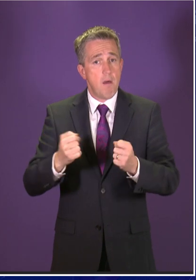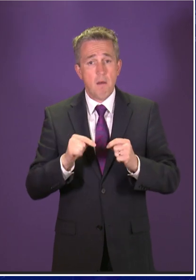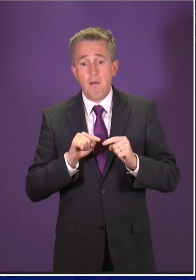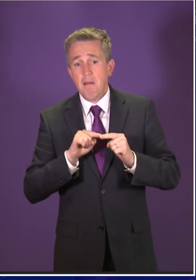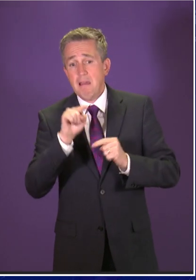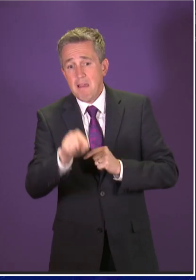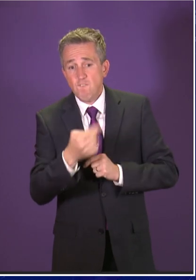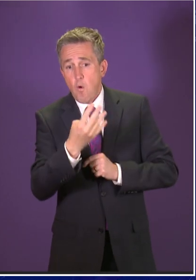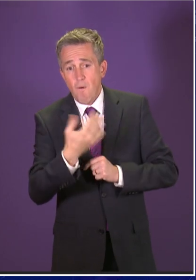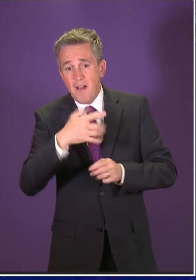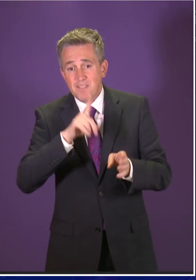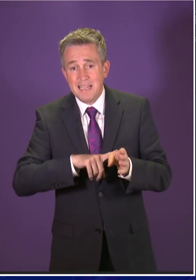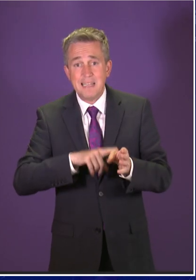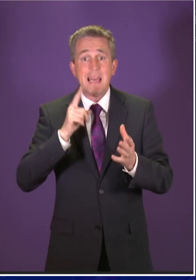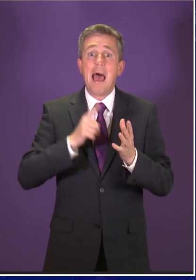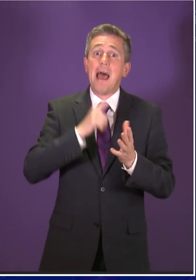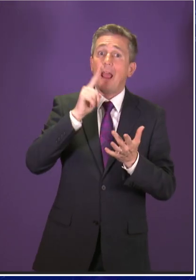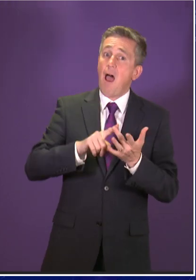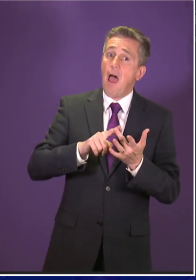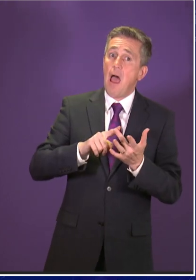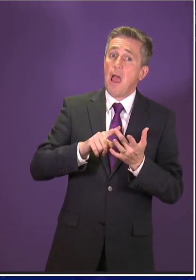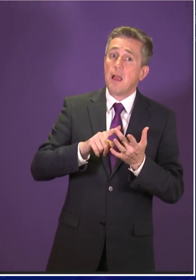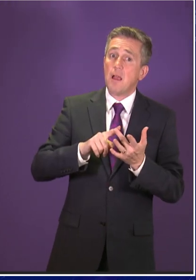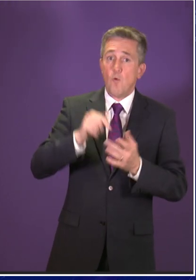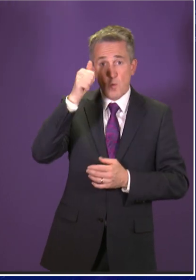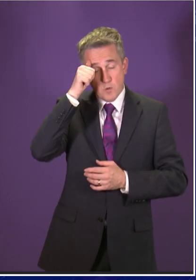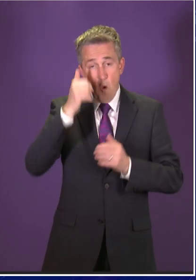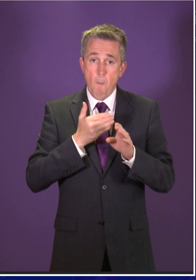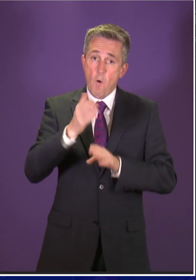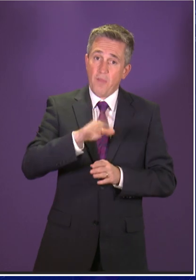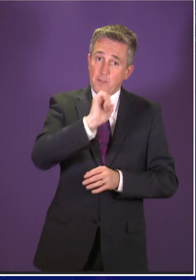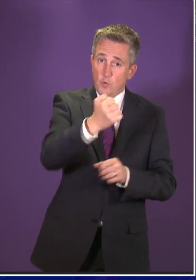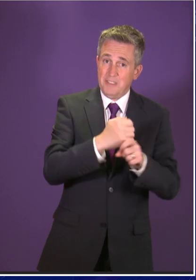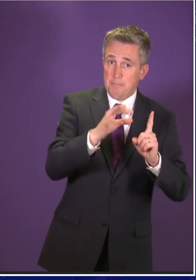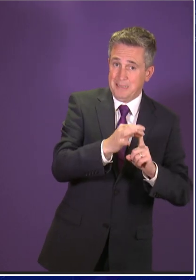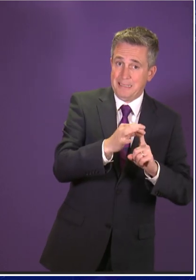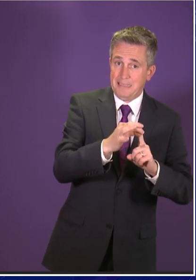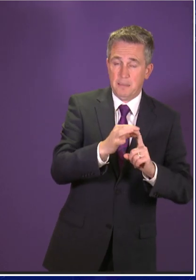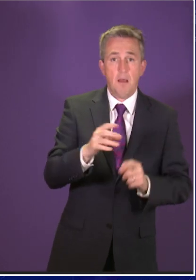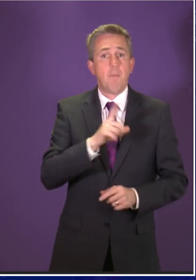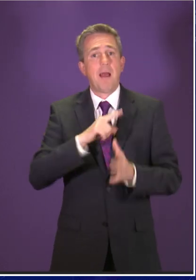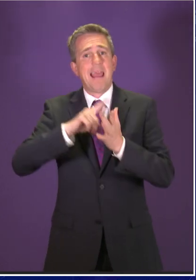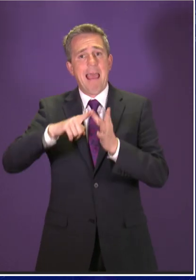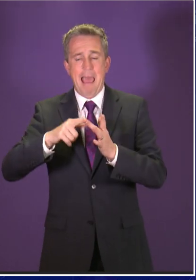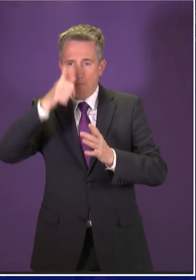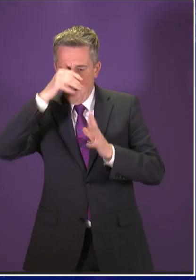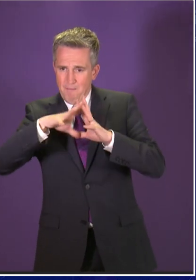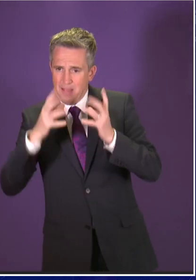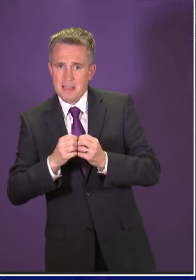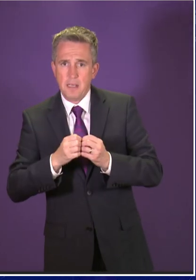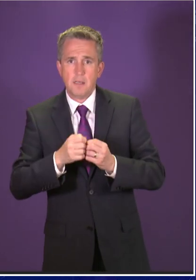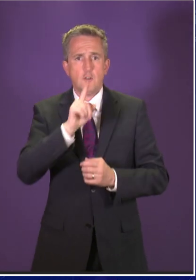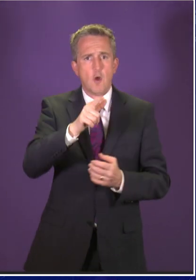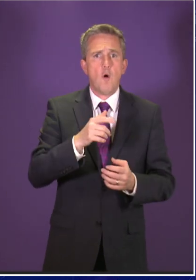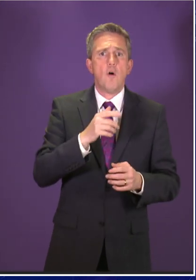4 or 5 years, an artificially intelligent database will be able to out-diagnose your doctor because of this concentration of information. So that role of the doctor